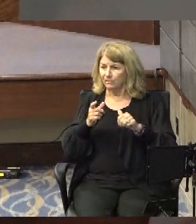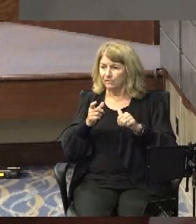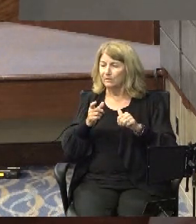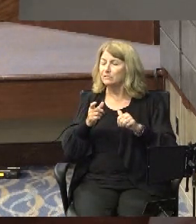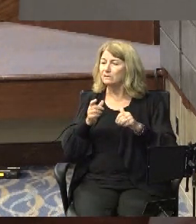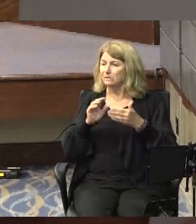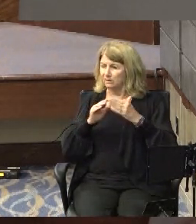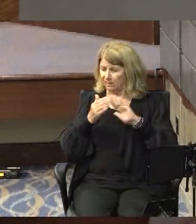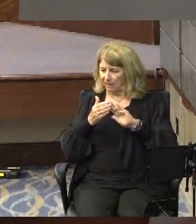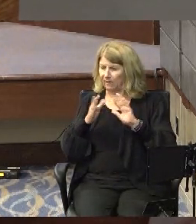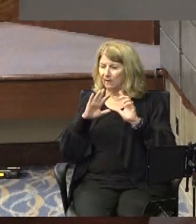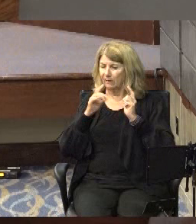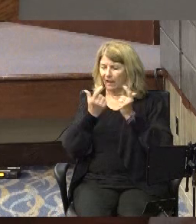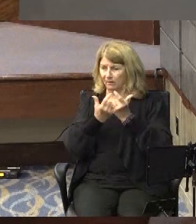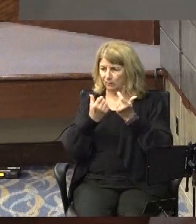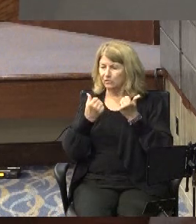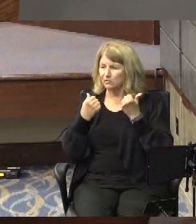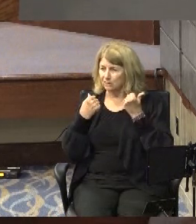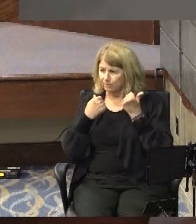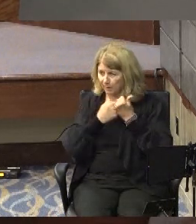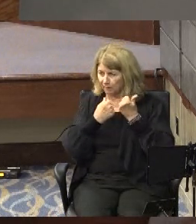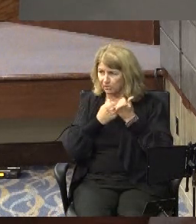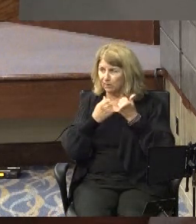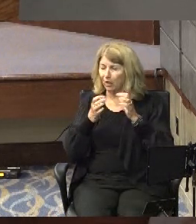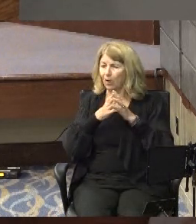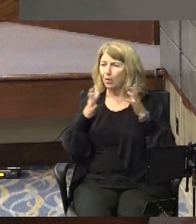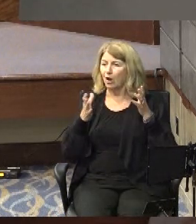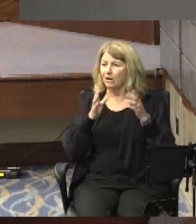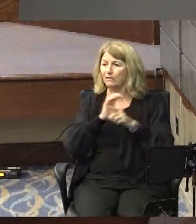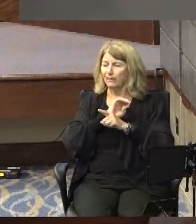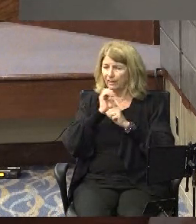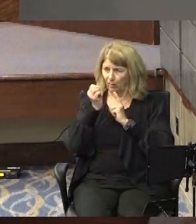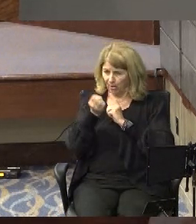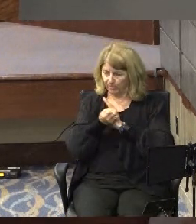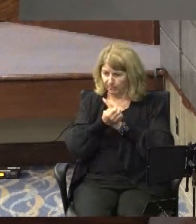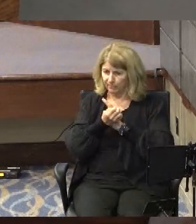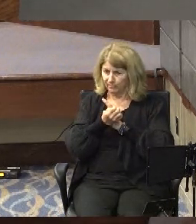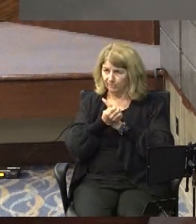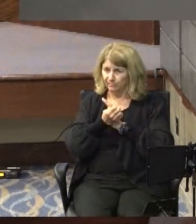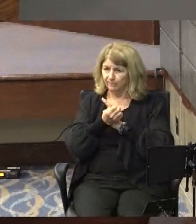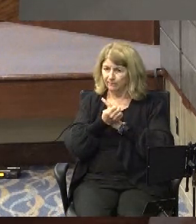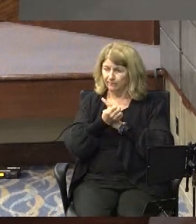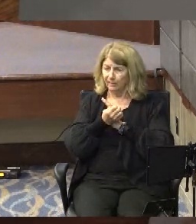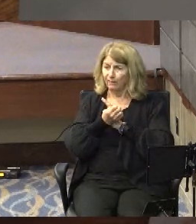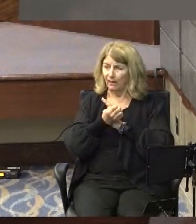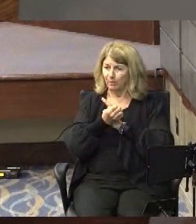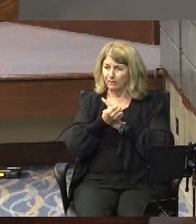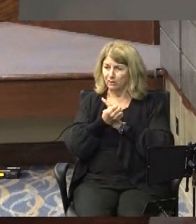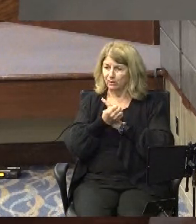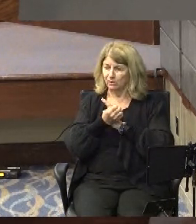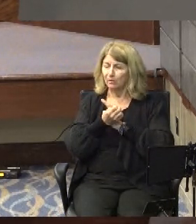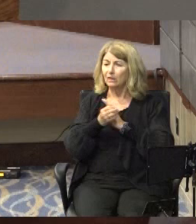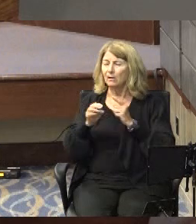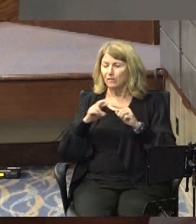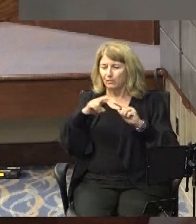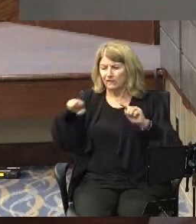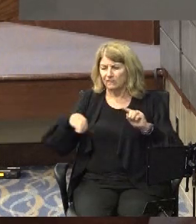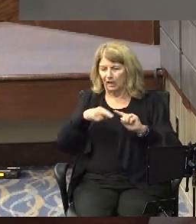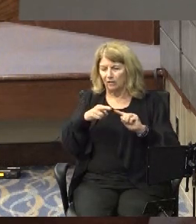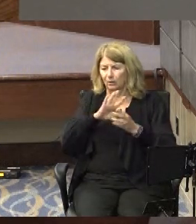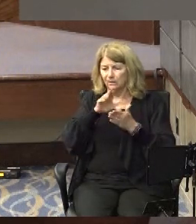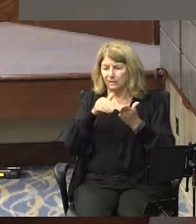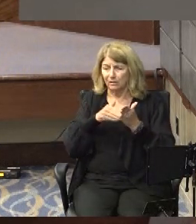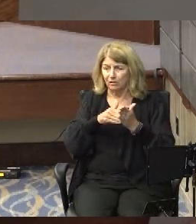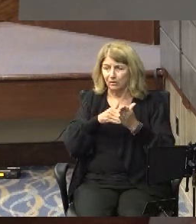for sponsoring numerous environmentally friendly initiatives. For example, the Cobbs Recycling Center has recently expanded operating